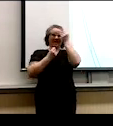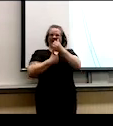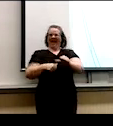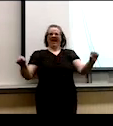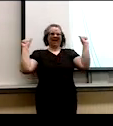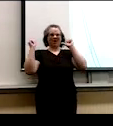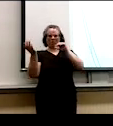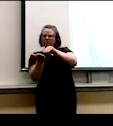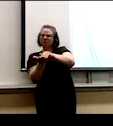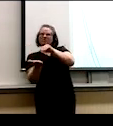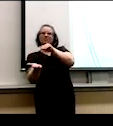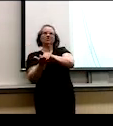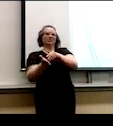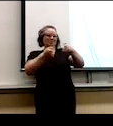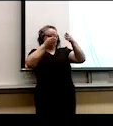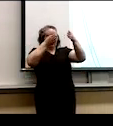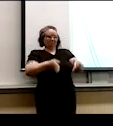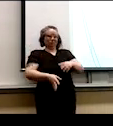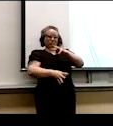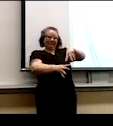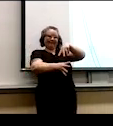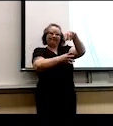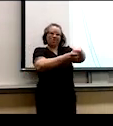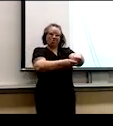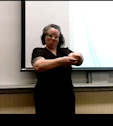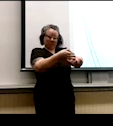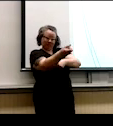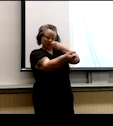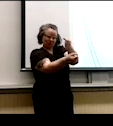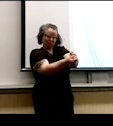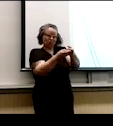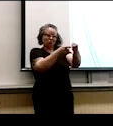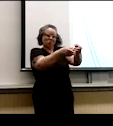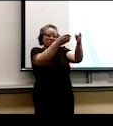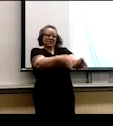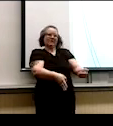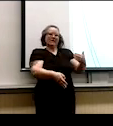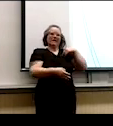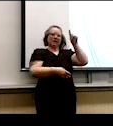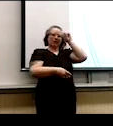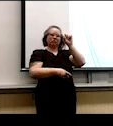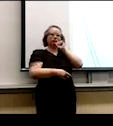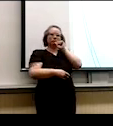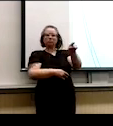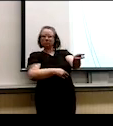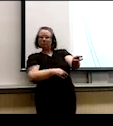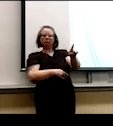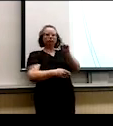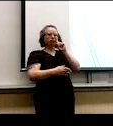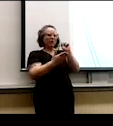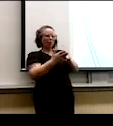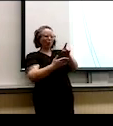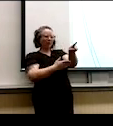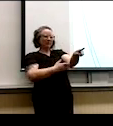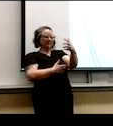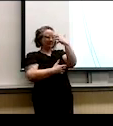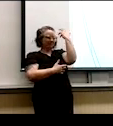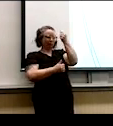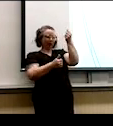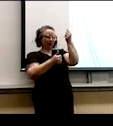comes in with a chief complaint of, gee, I'm not doing the things I used to do, my memory's off, or that set of blood